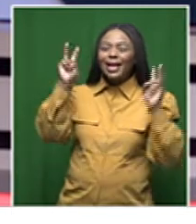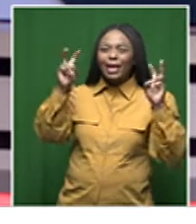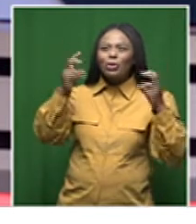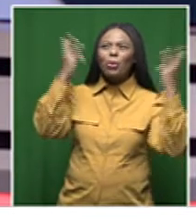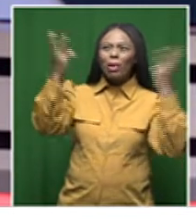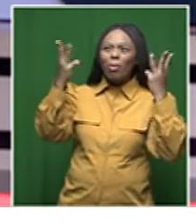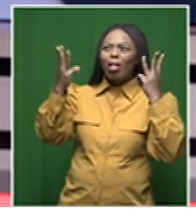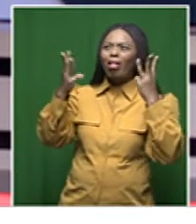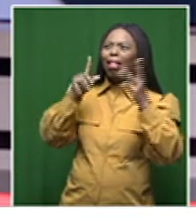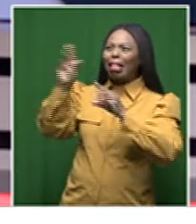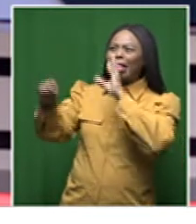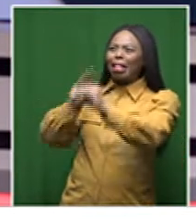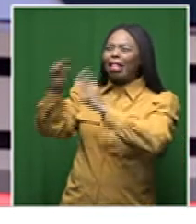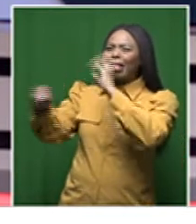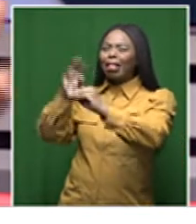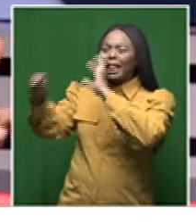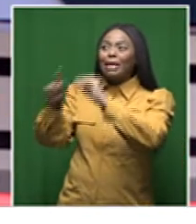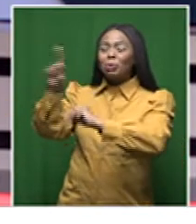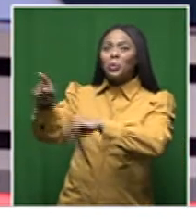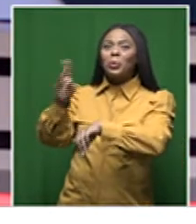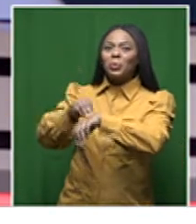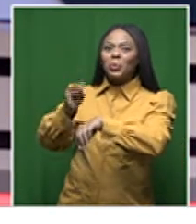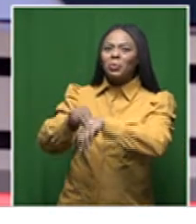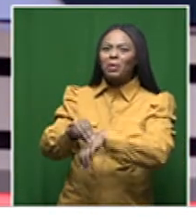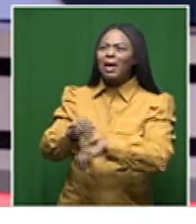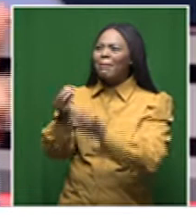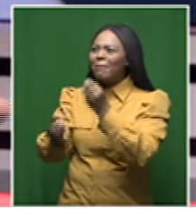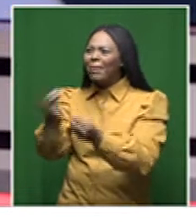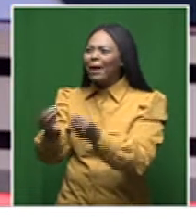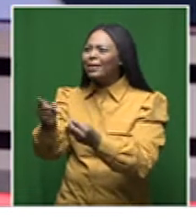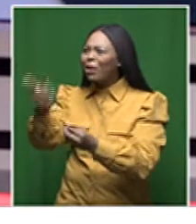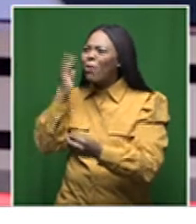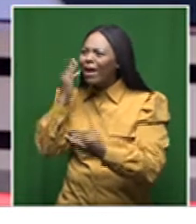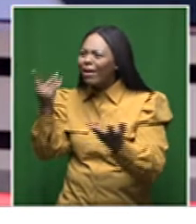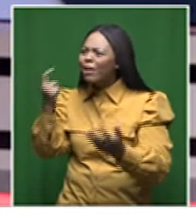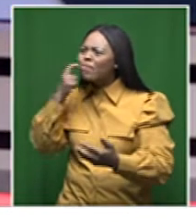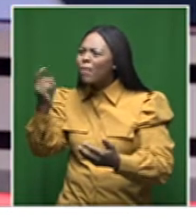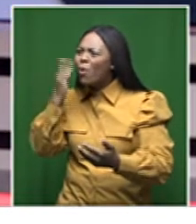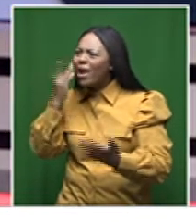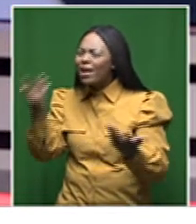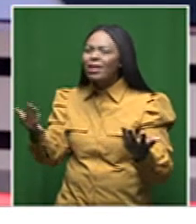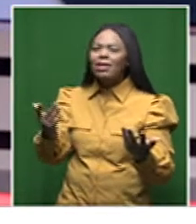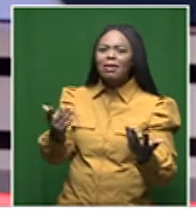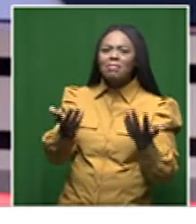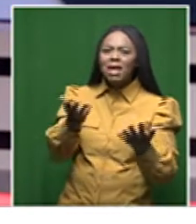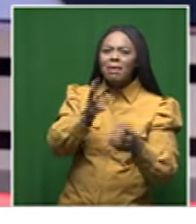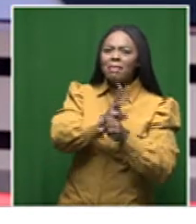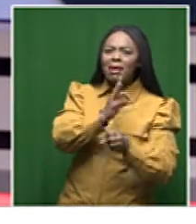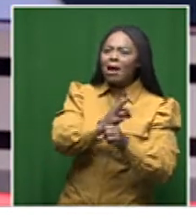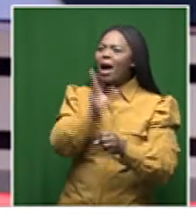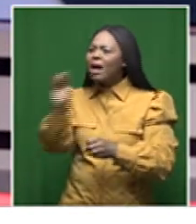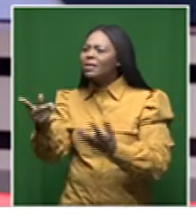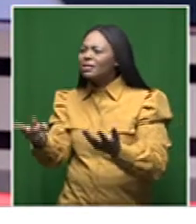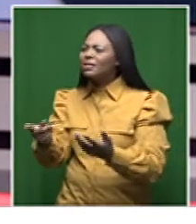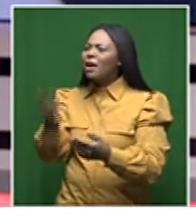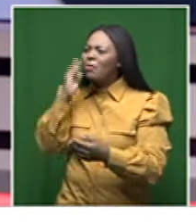just the direct questions that they'd ask you. When are the grandkids coming? How? Zipi, Zugul, all those sorts of discussions. What